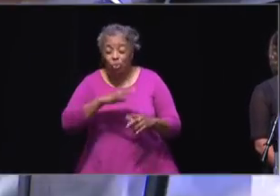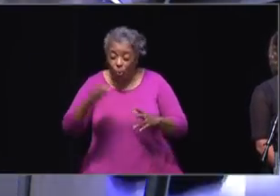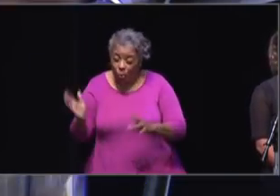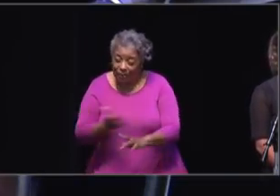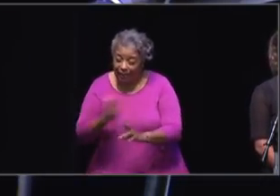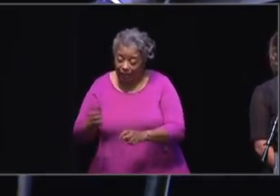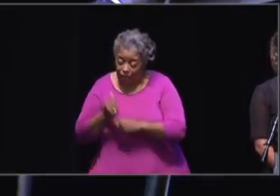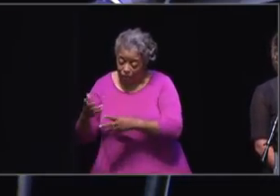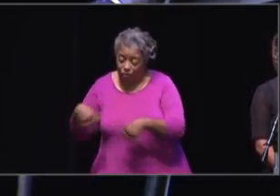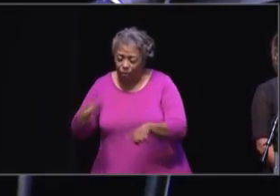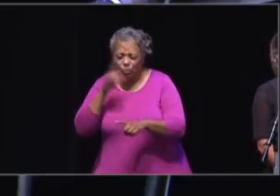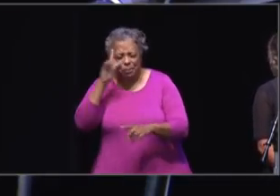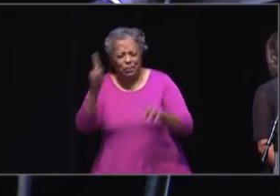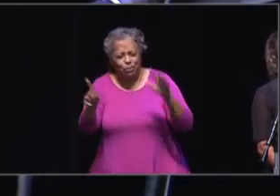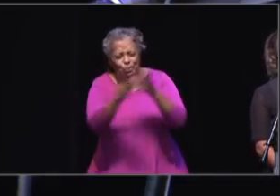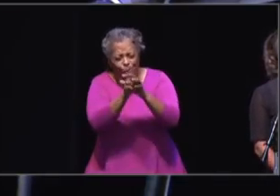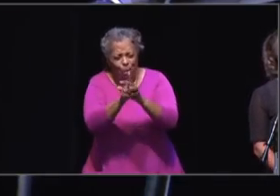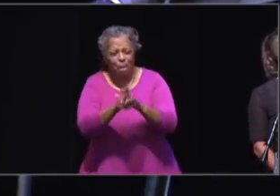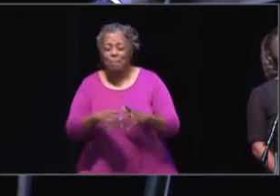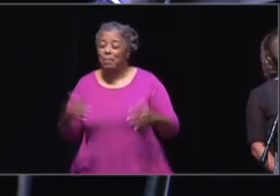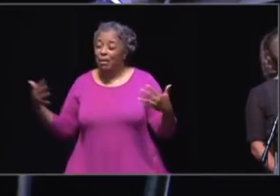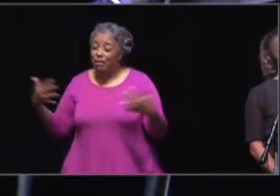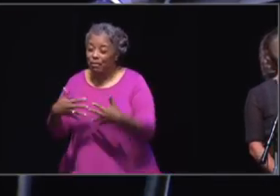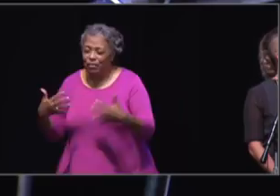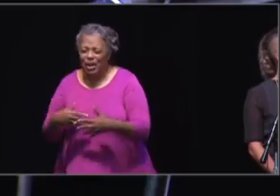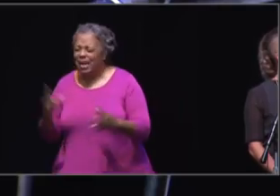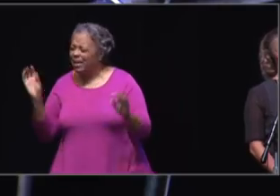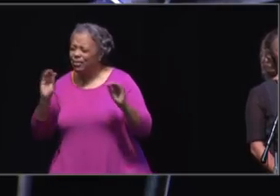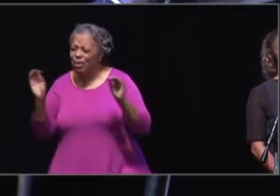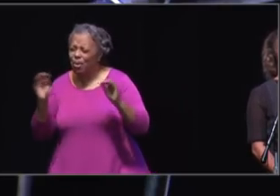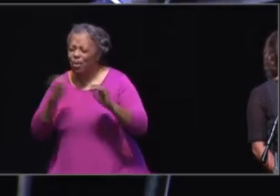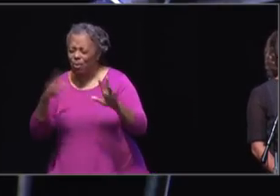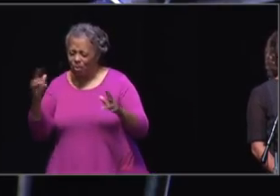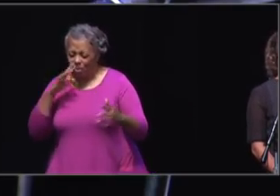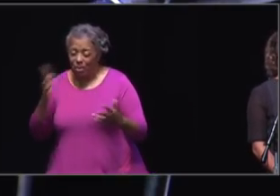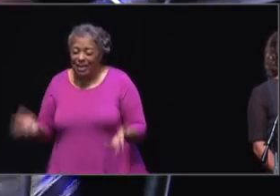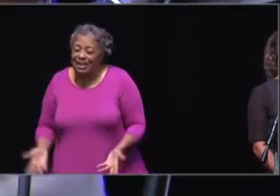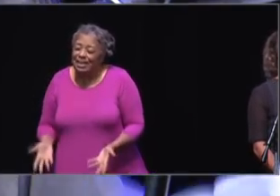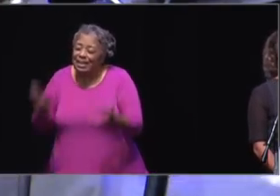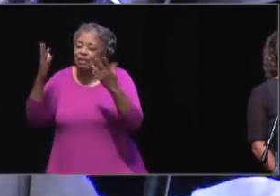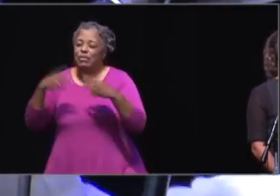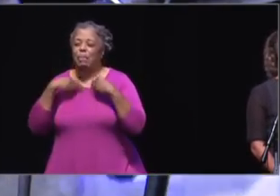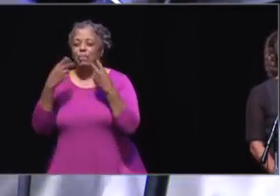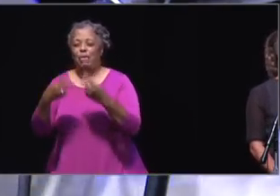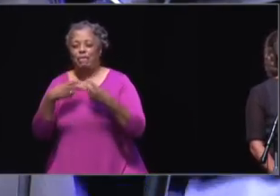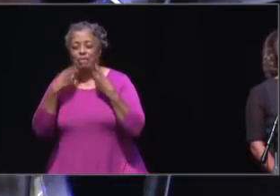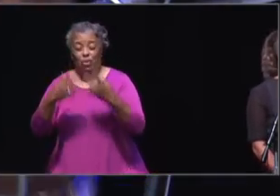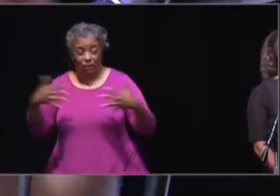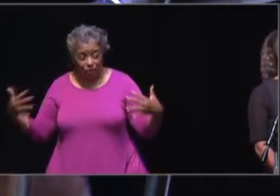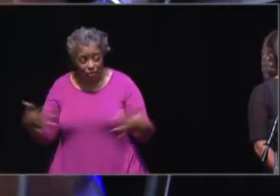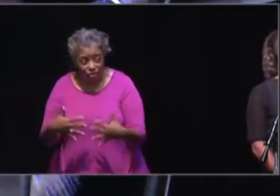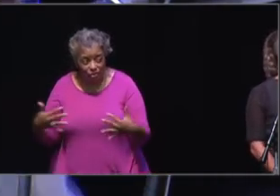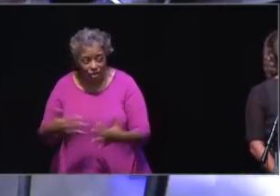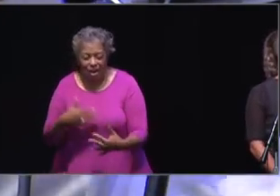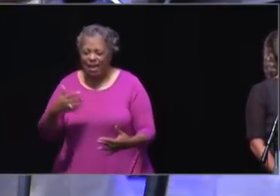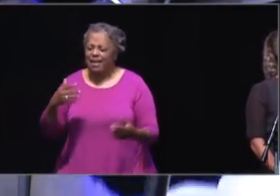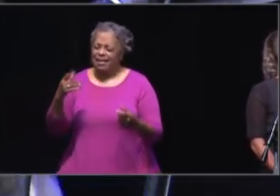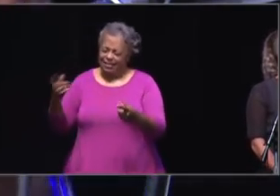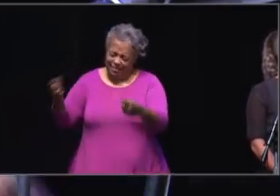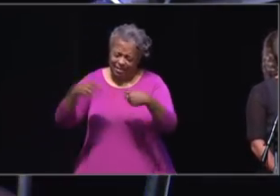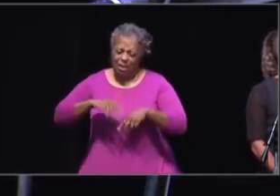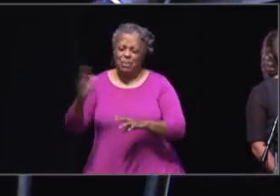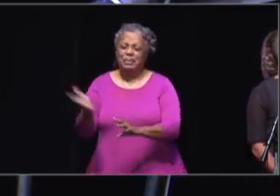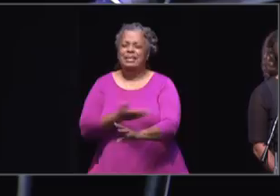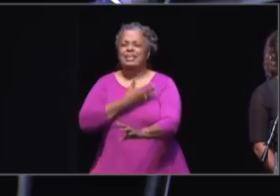your voice. Don't be afraid. Sing till the power of the